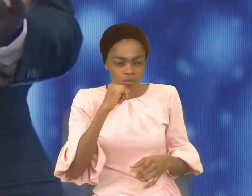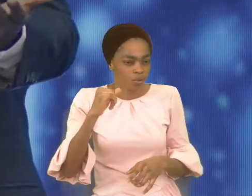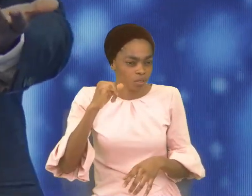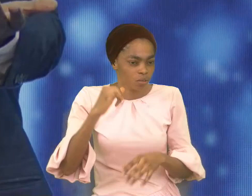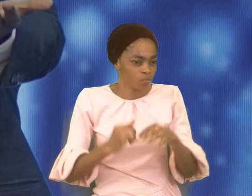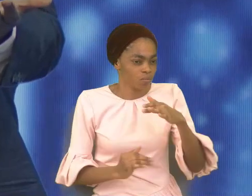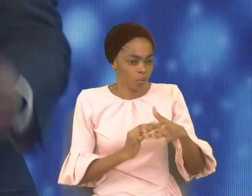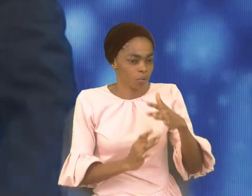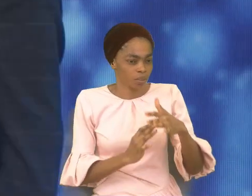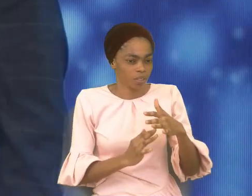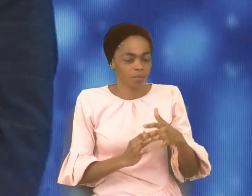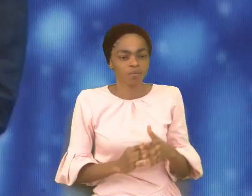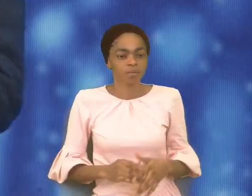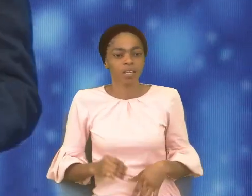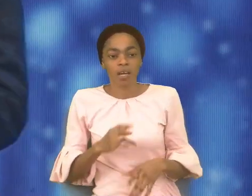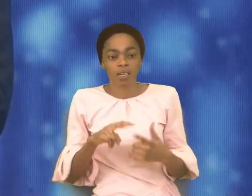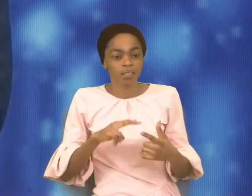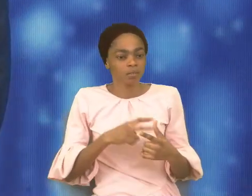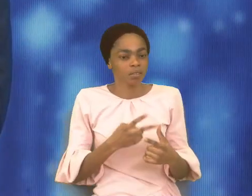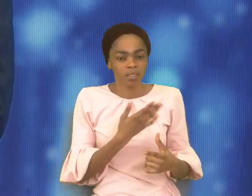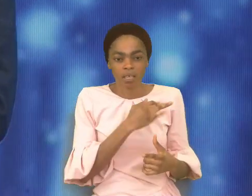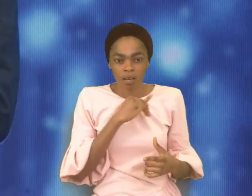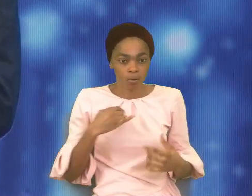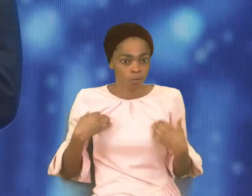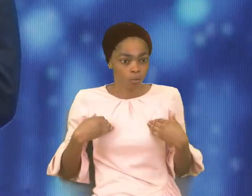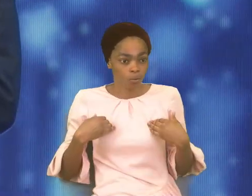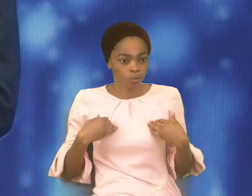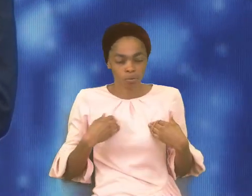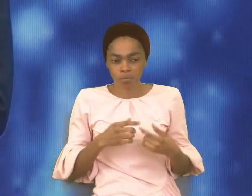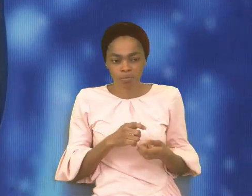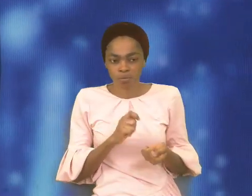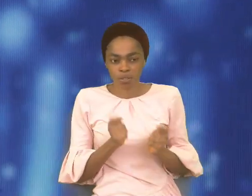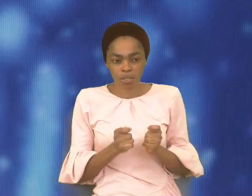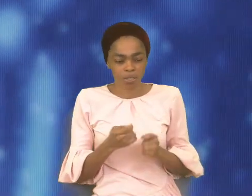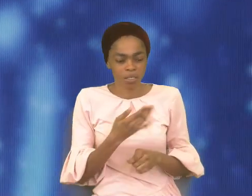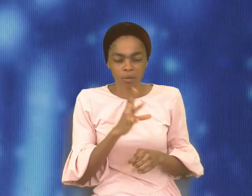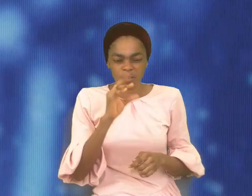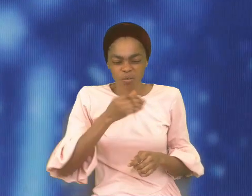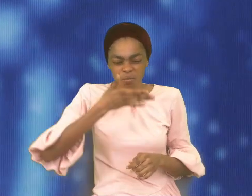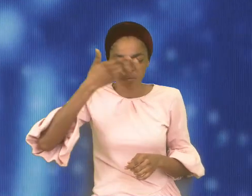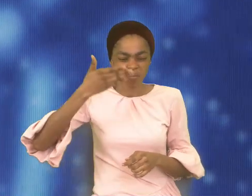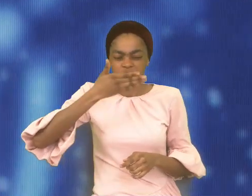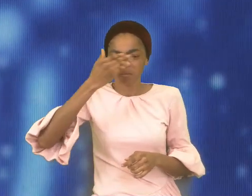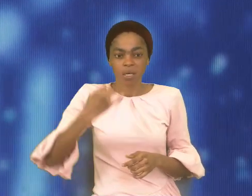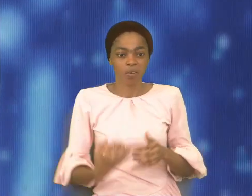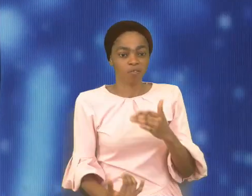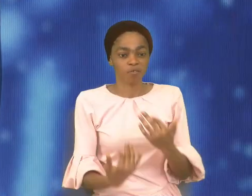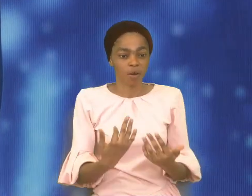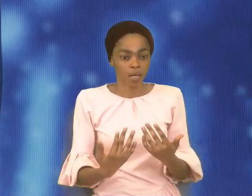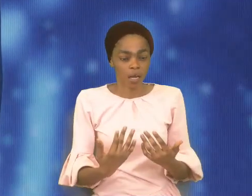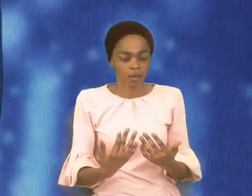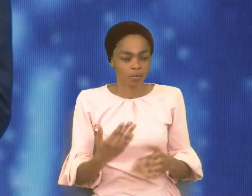nor the smell of the fire passed on them. Verse